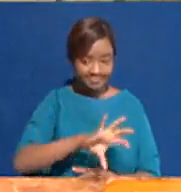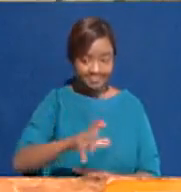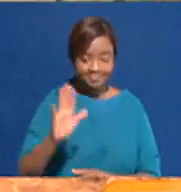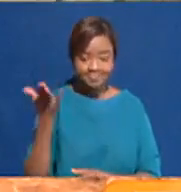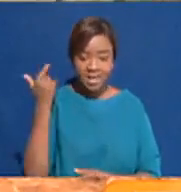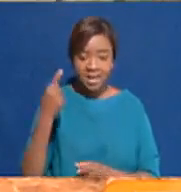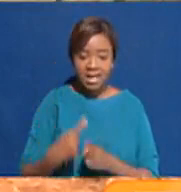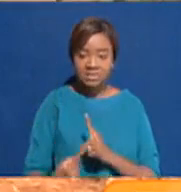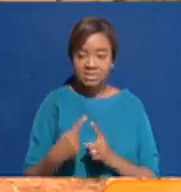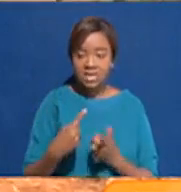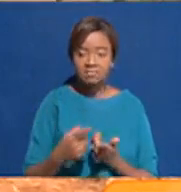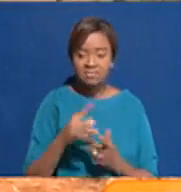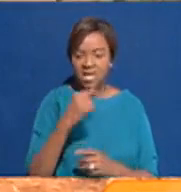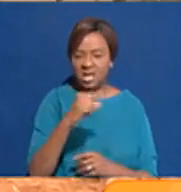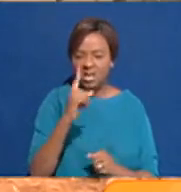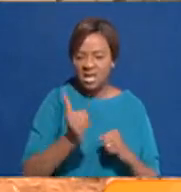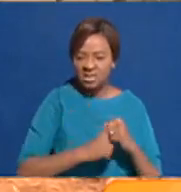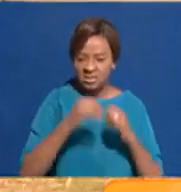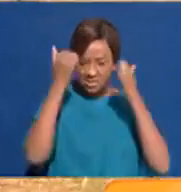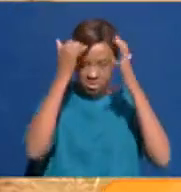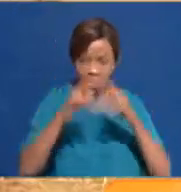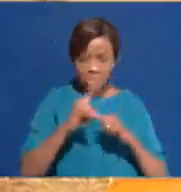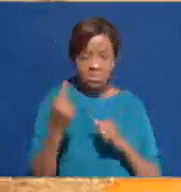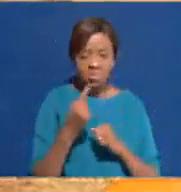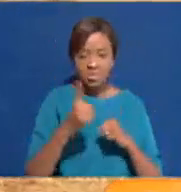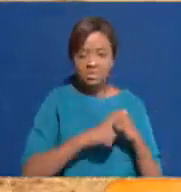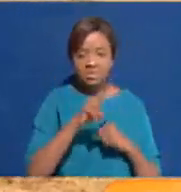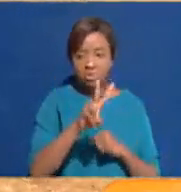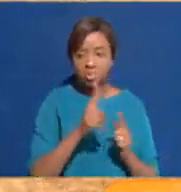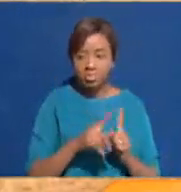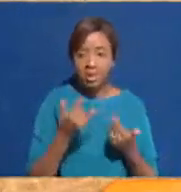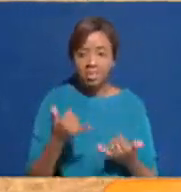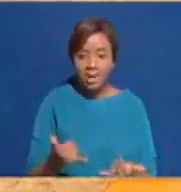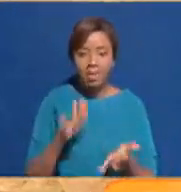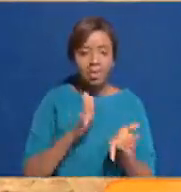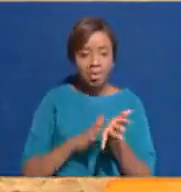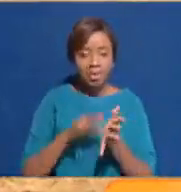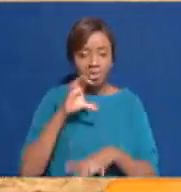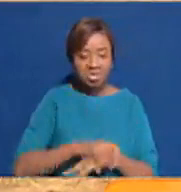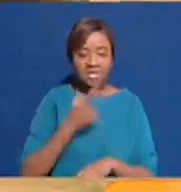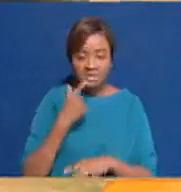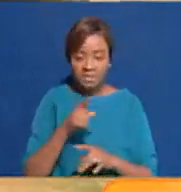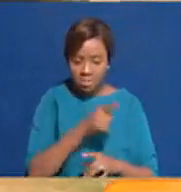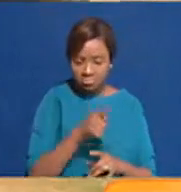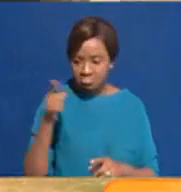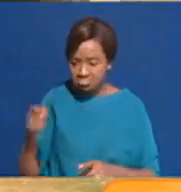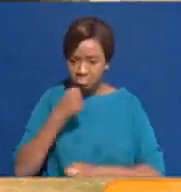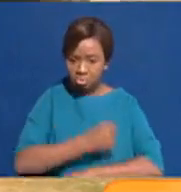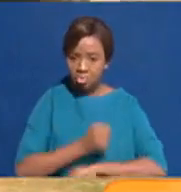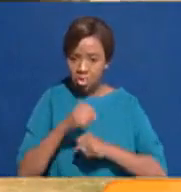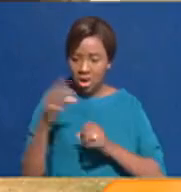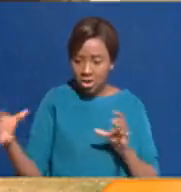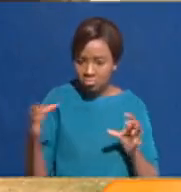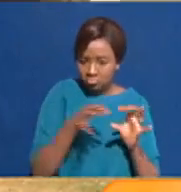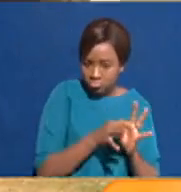year, the number of grade 6 candidates in this school was 62. But due to the recommendation by the committee on CBC to disallow some schools